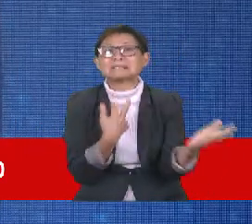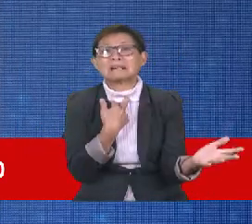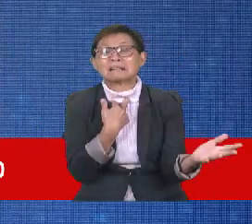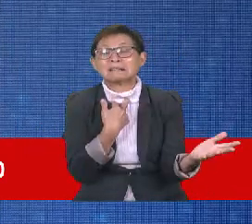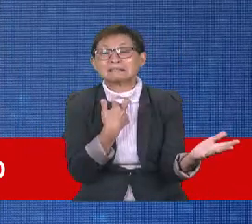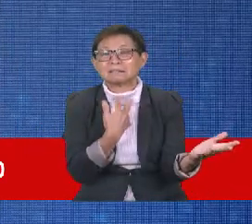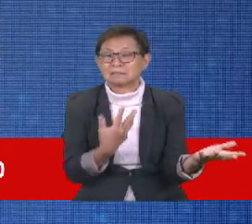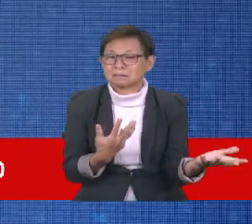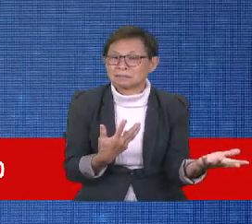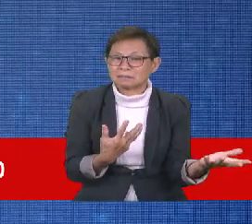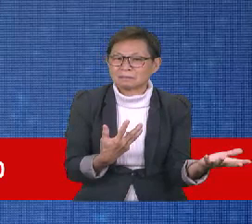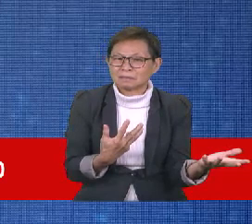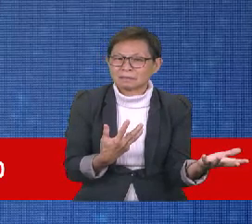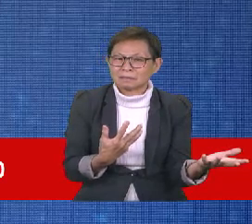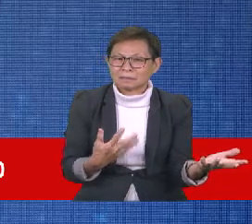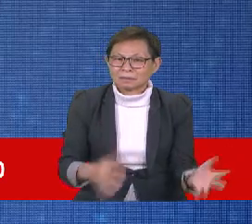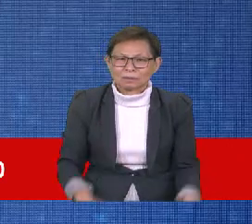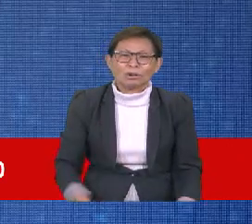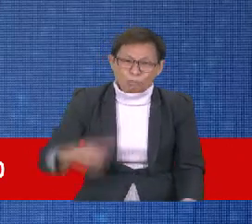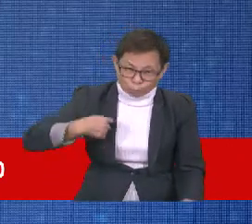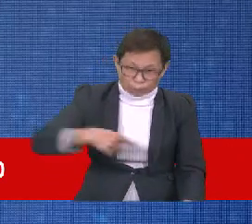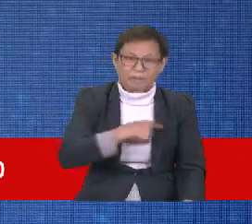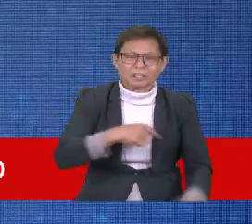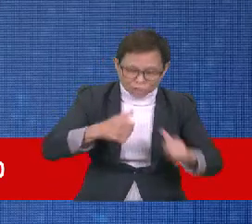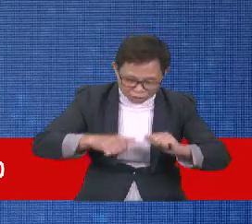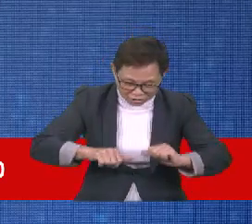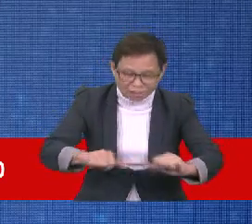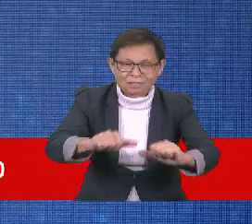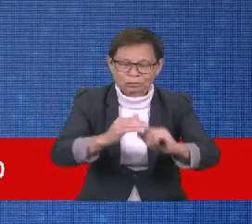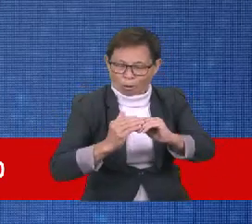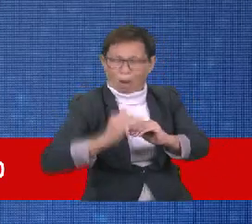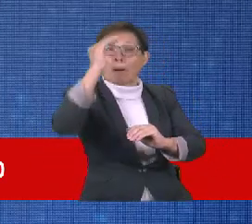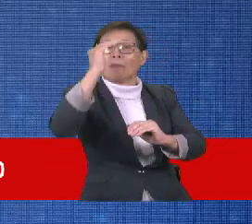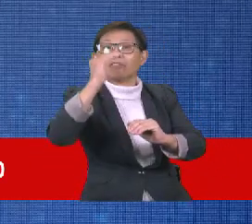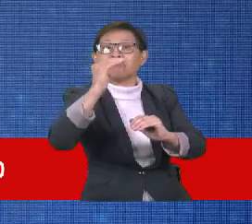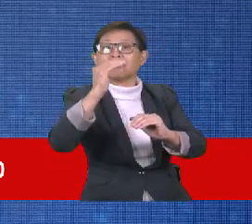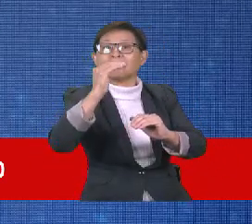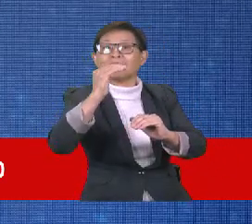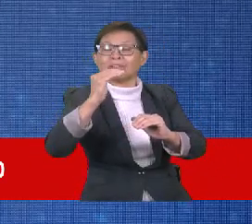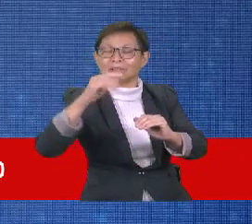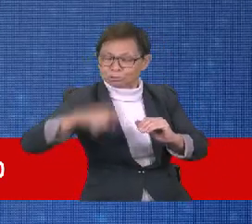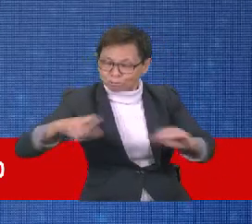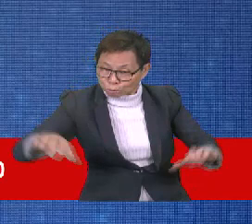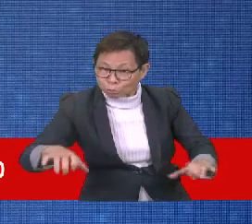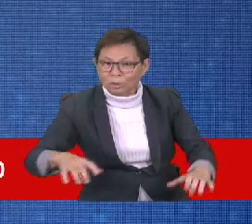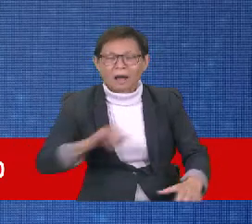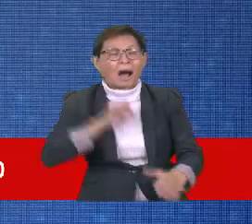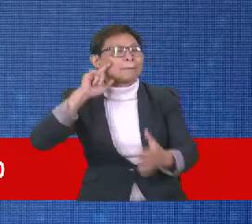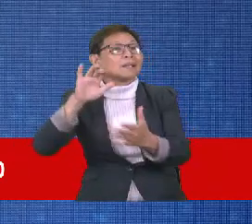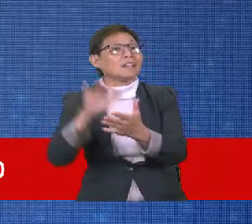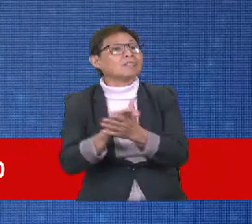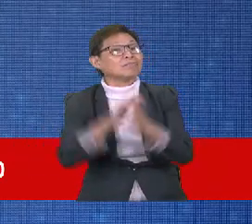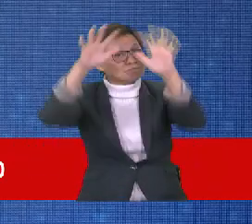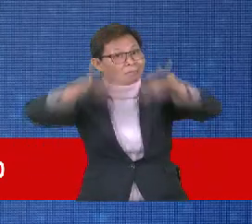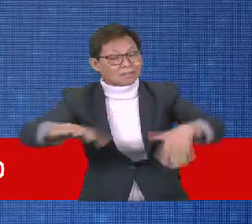having said that, we should still go beyond. And this is what I believe ASEAN